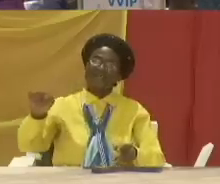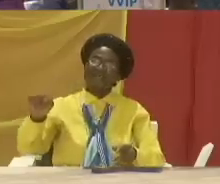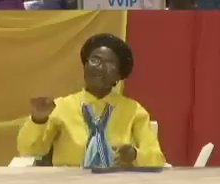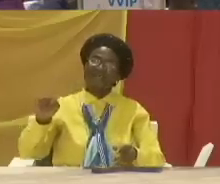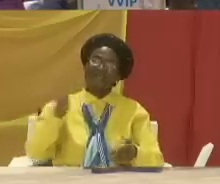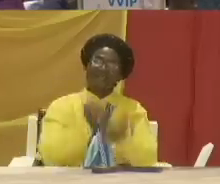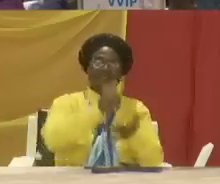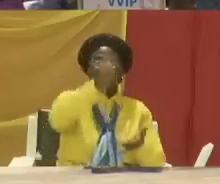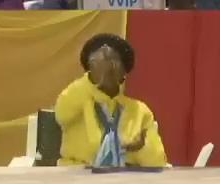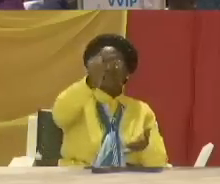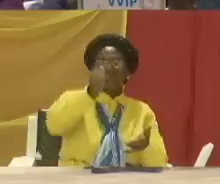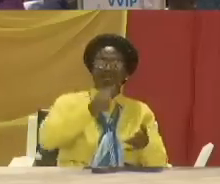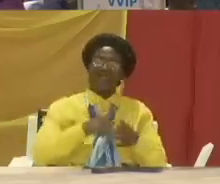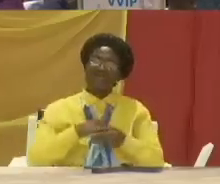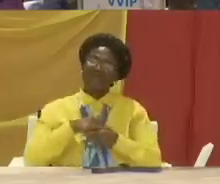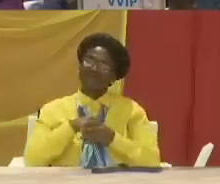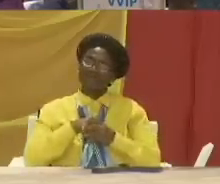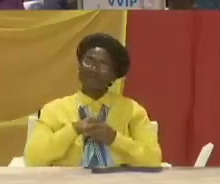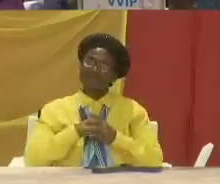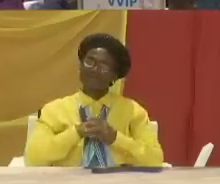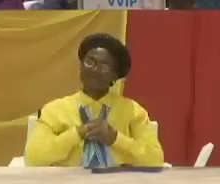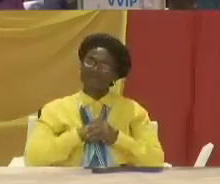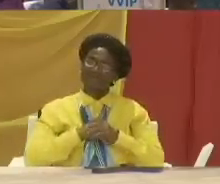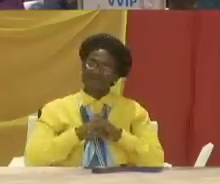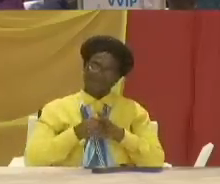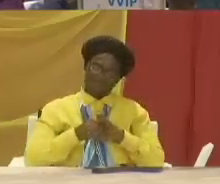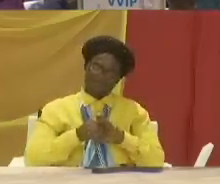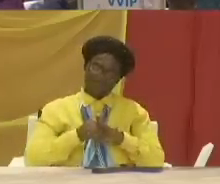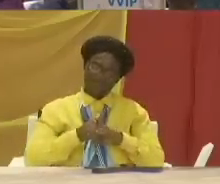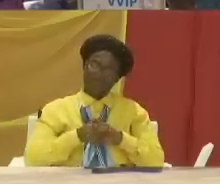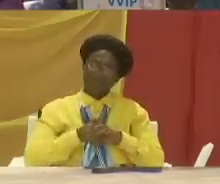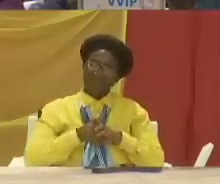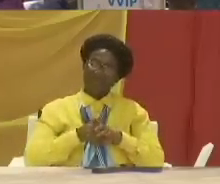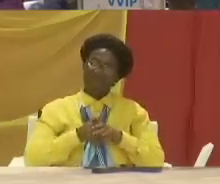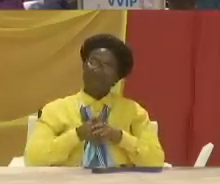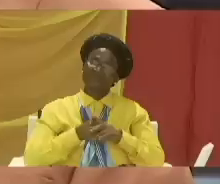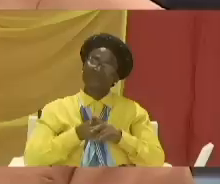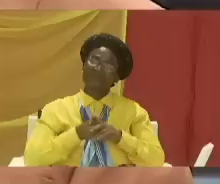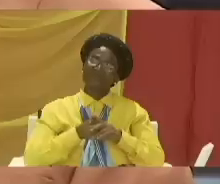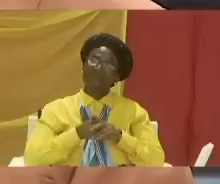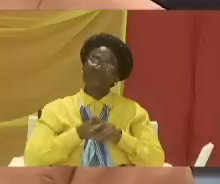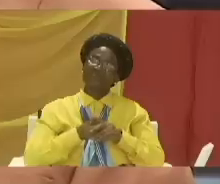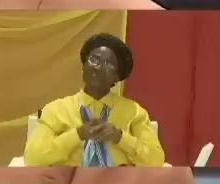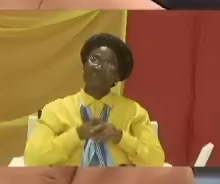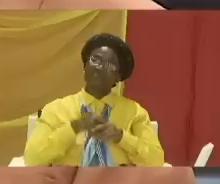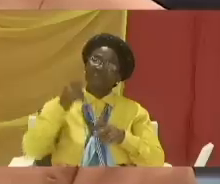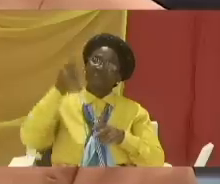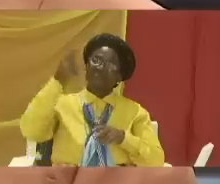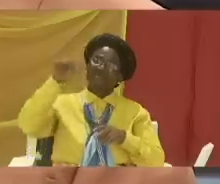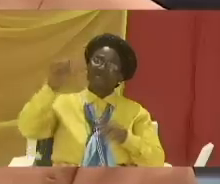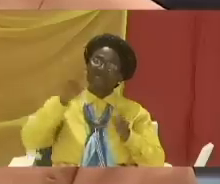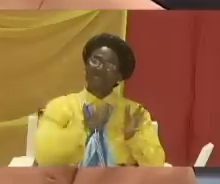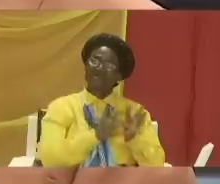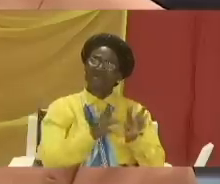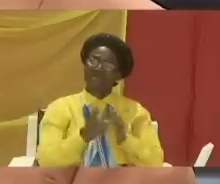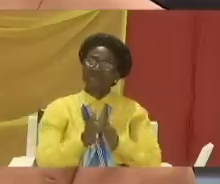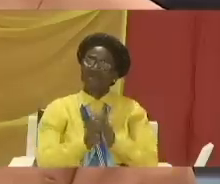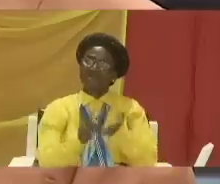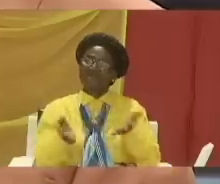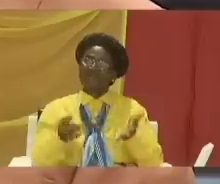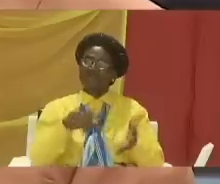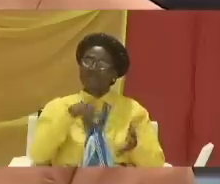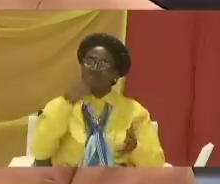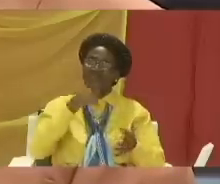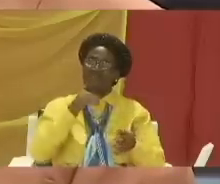Yeah. The Bible says in 1 Corinthians chapter